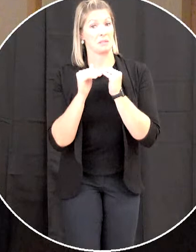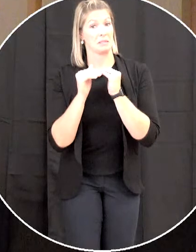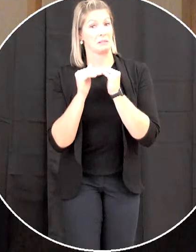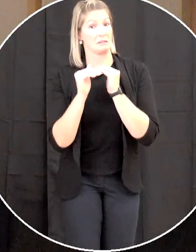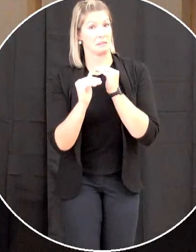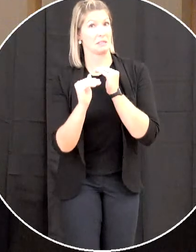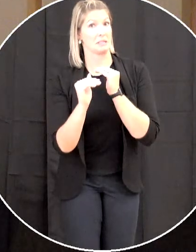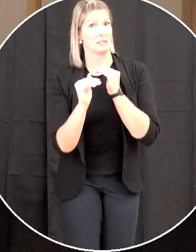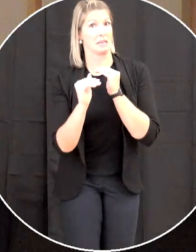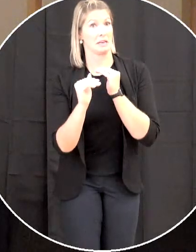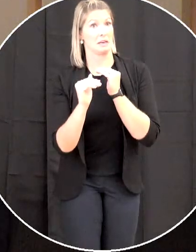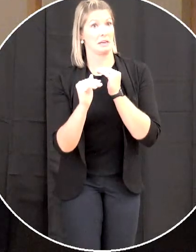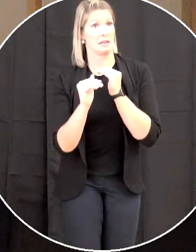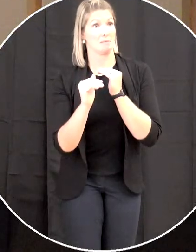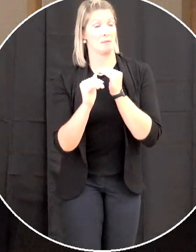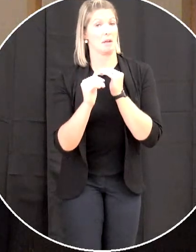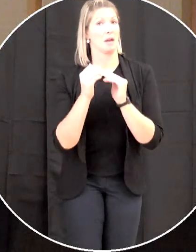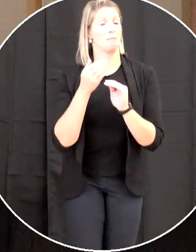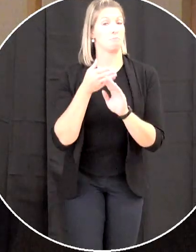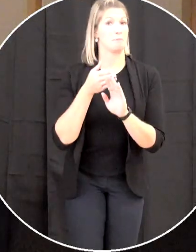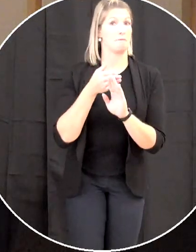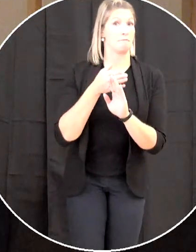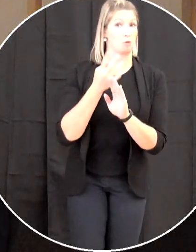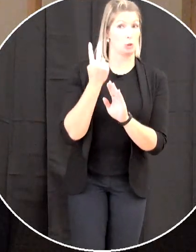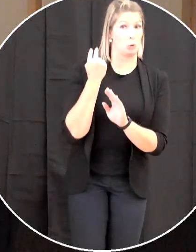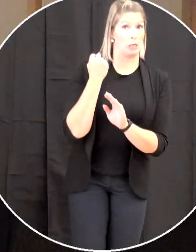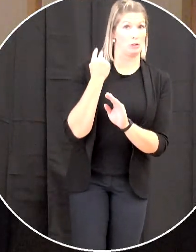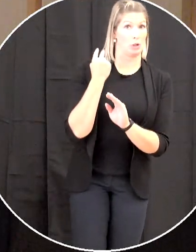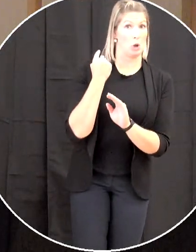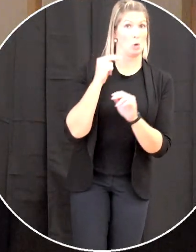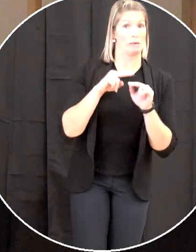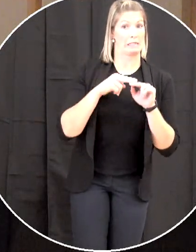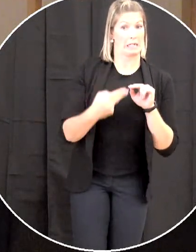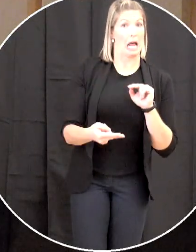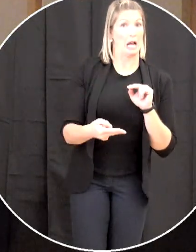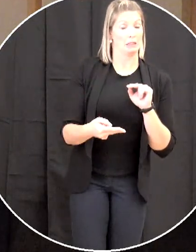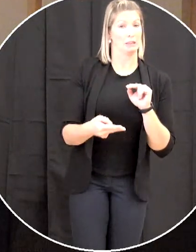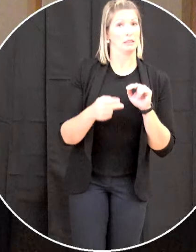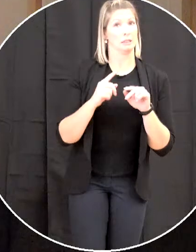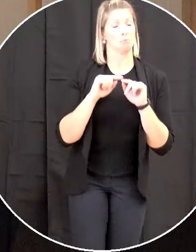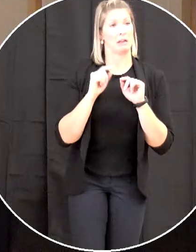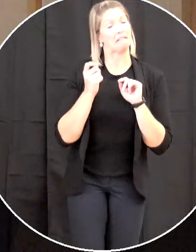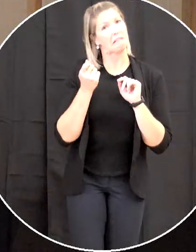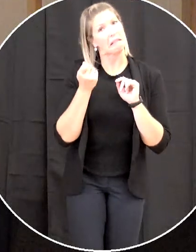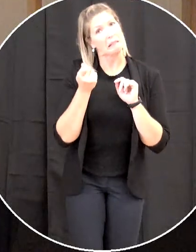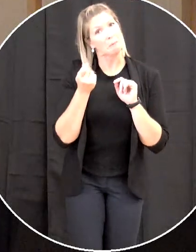declining generally every year. Keep in mind now we're still navigating